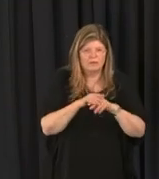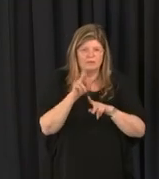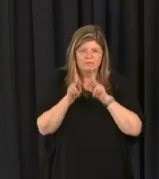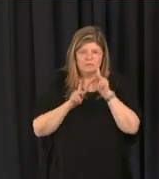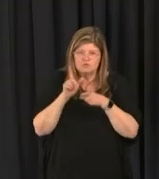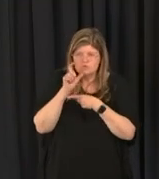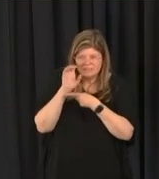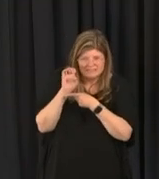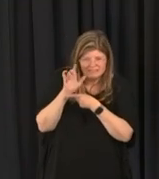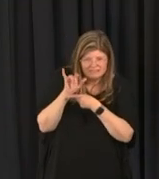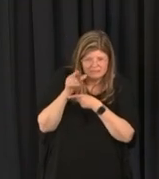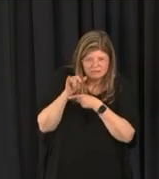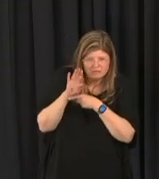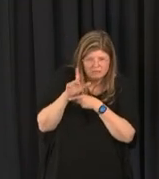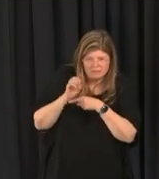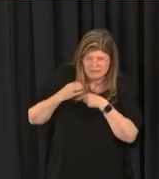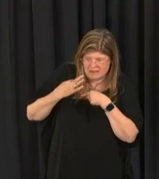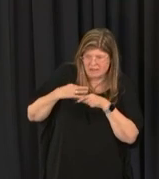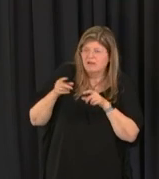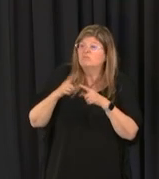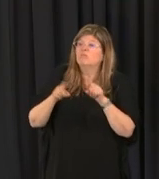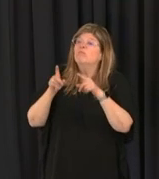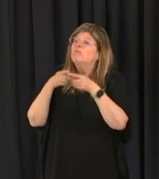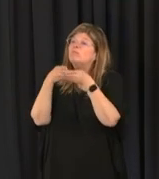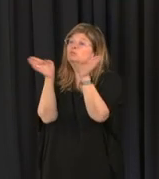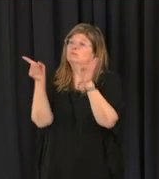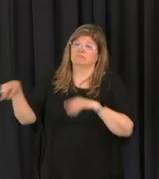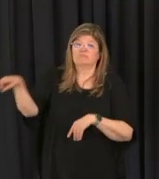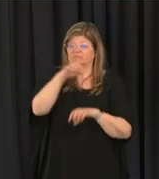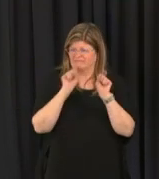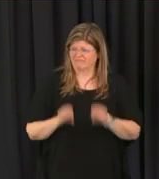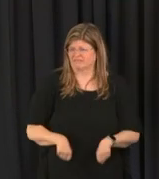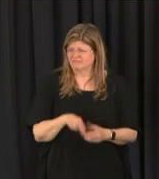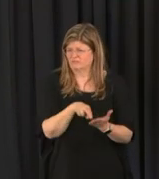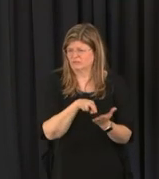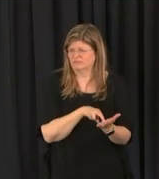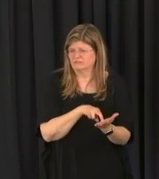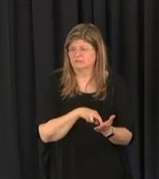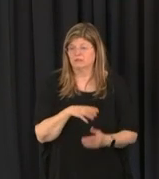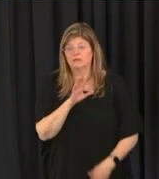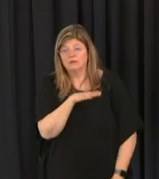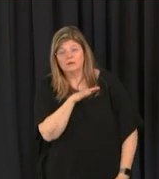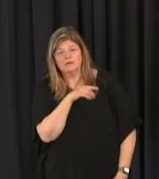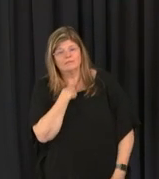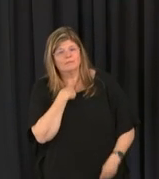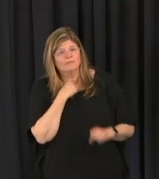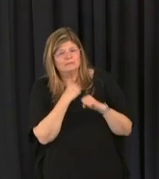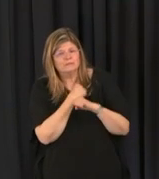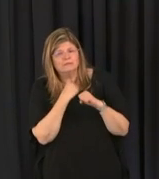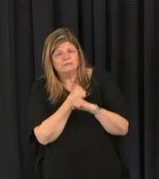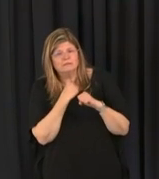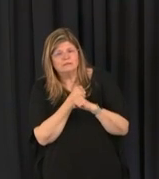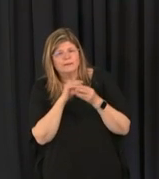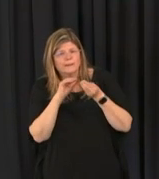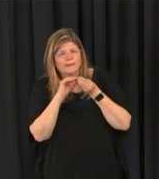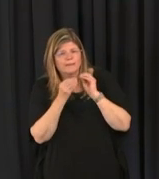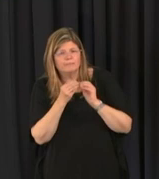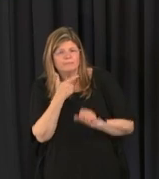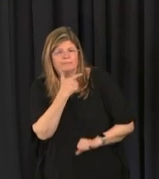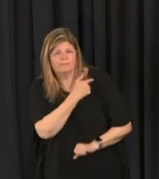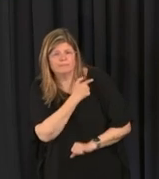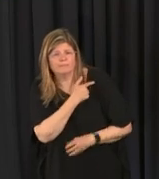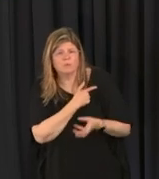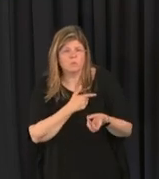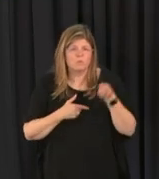who are eligible for appointments right now. And I don't have the stat handy, but is the number of vaccines that were reserved for